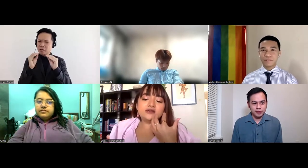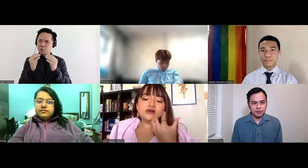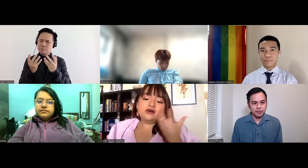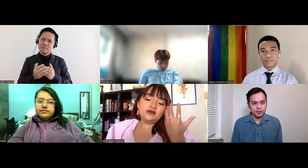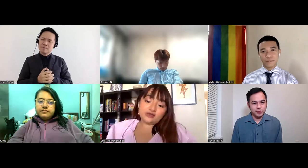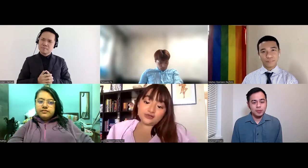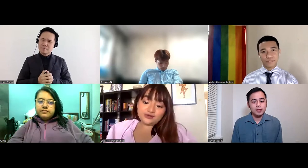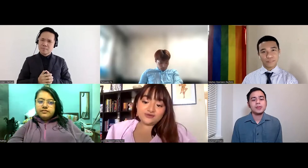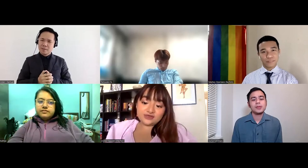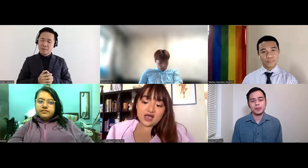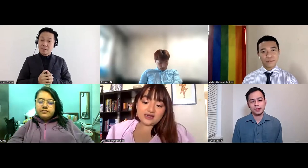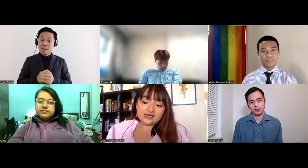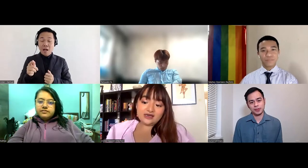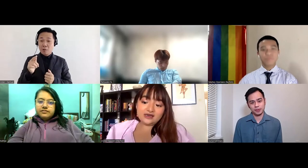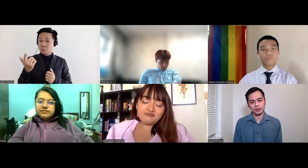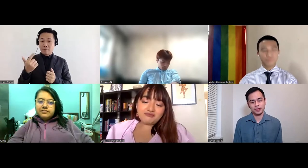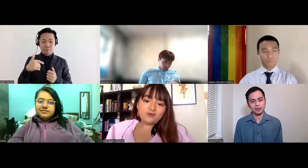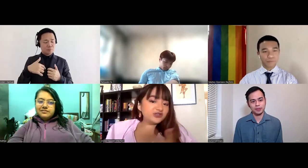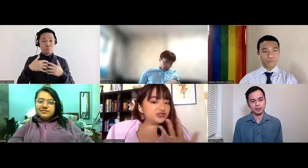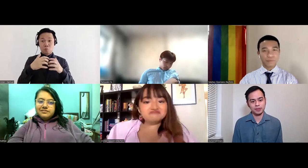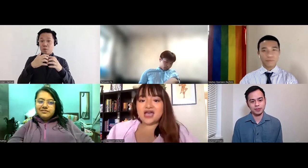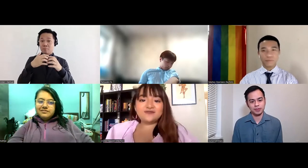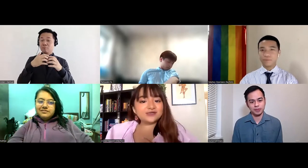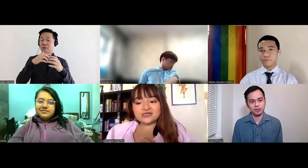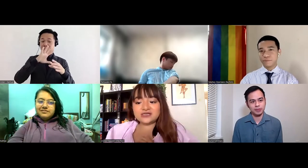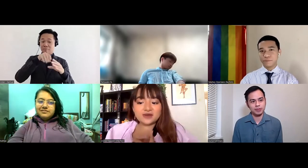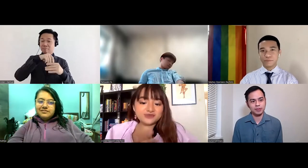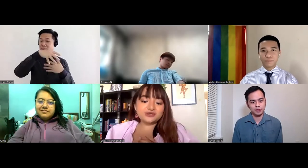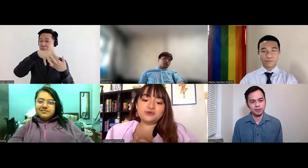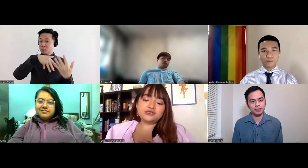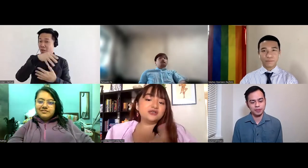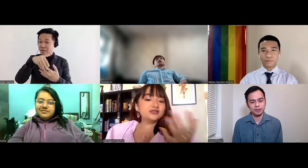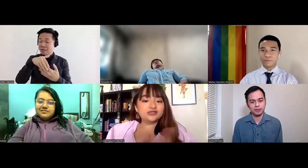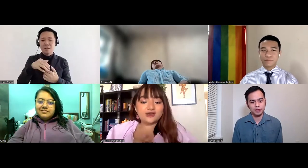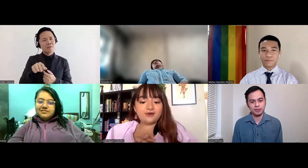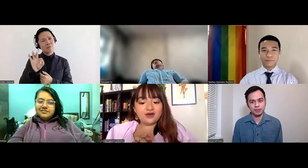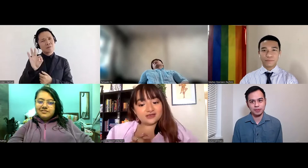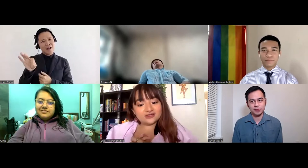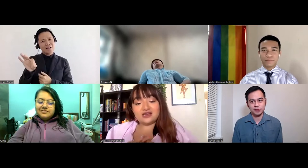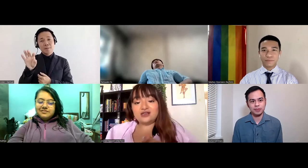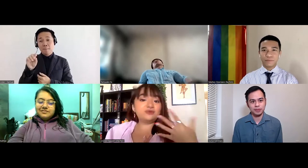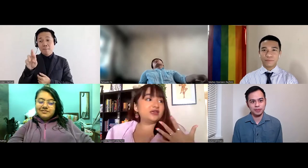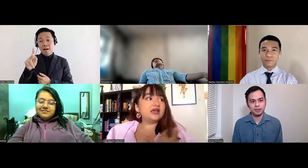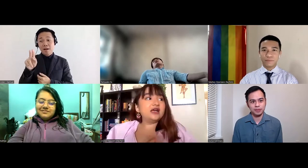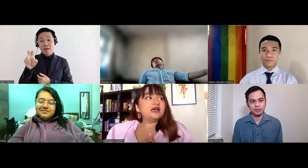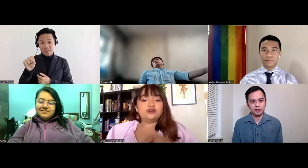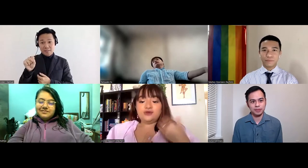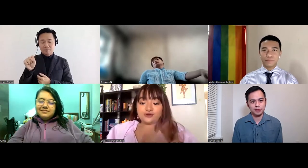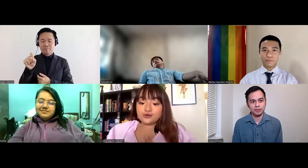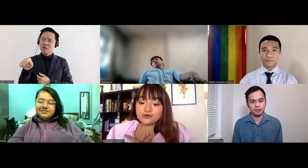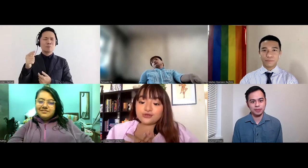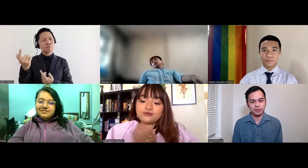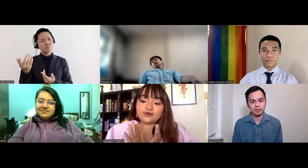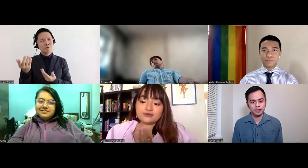an inclusive society, which advocacy tips do you wish to share with us? And it could be